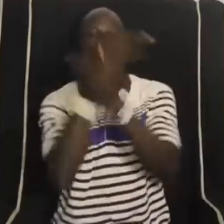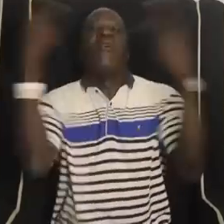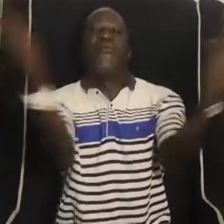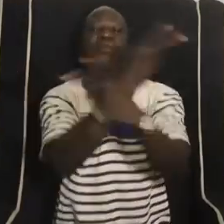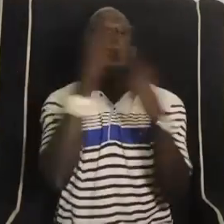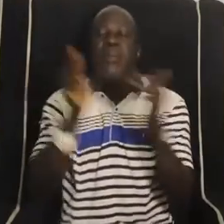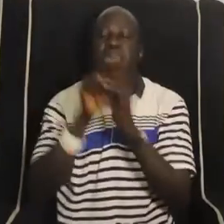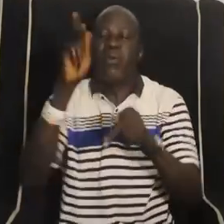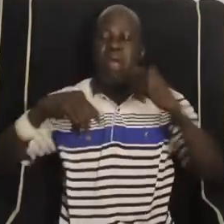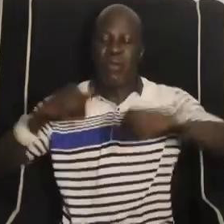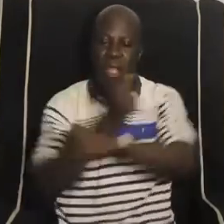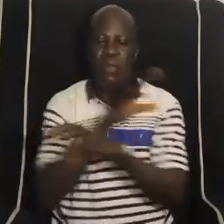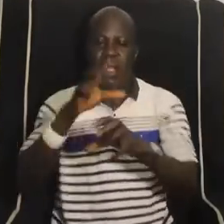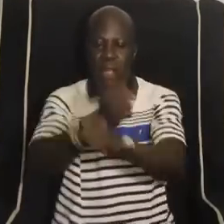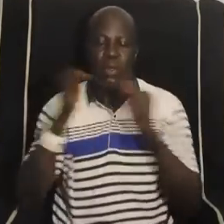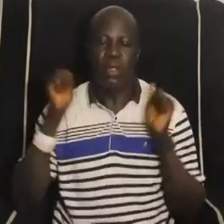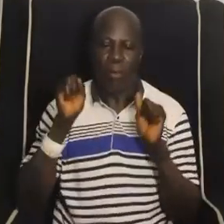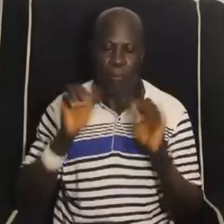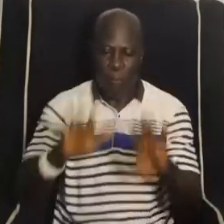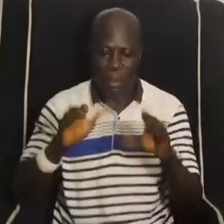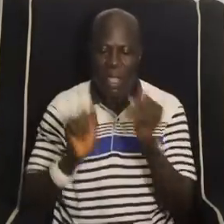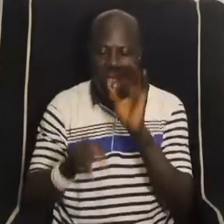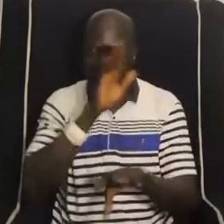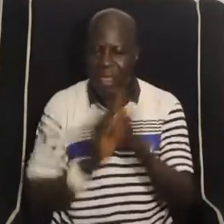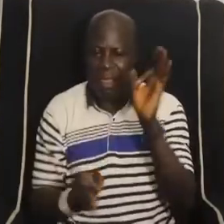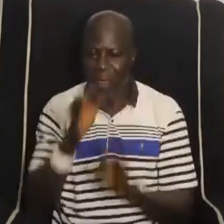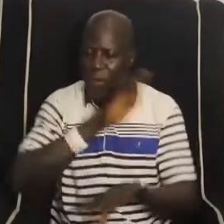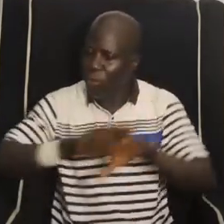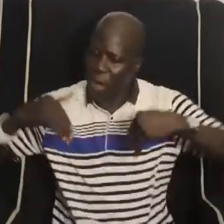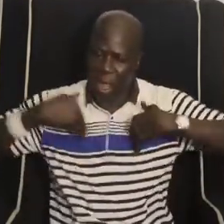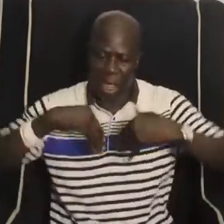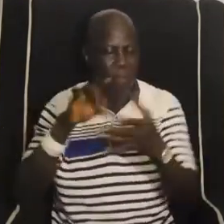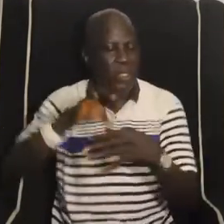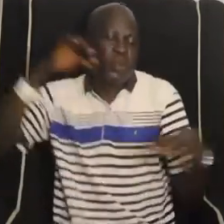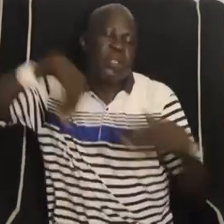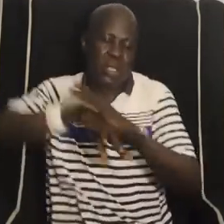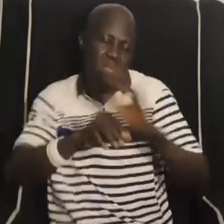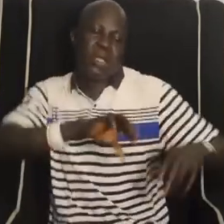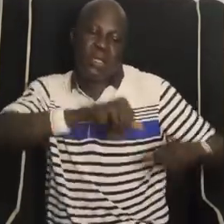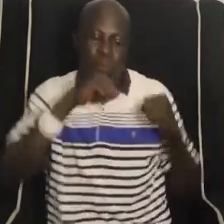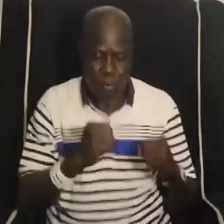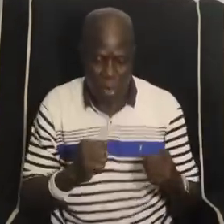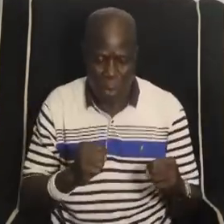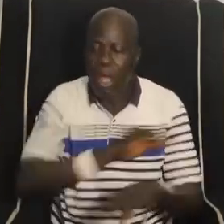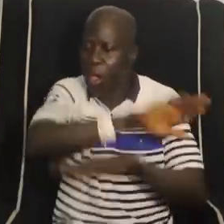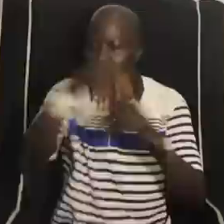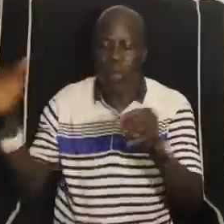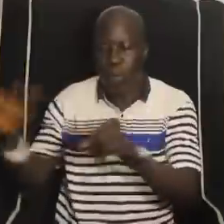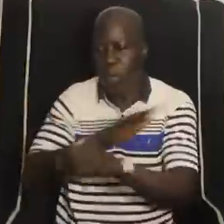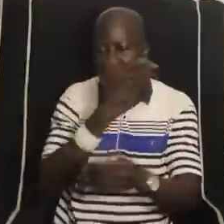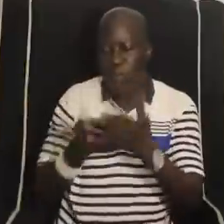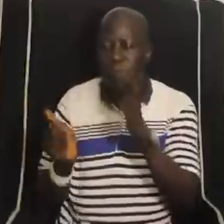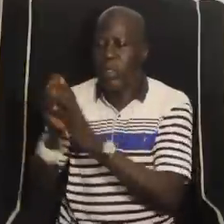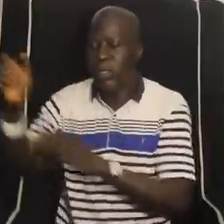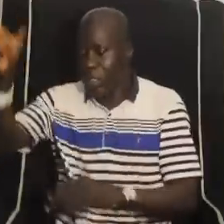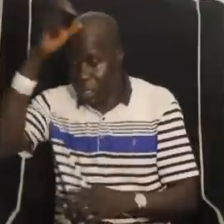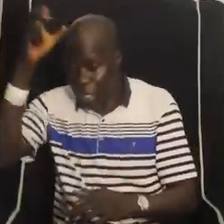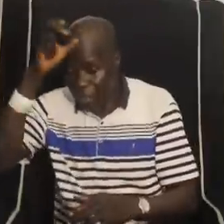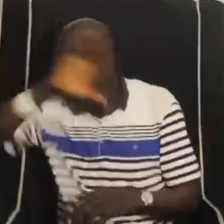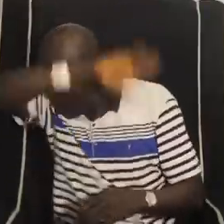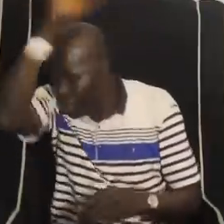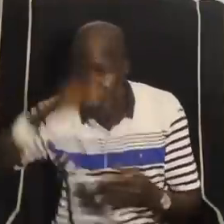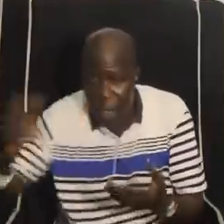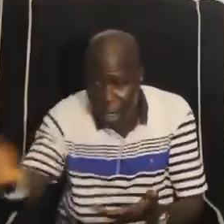violent. Don't have it that take it with force. We don't ask strength to the spirit. Be powerful. Hey. Satan will not